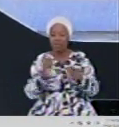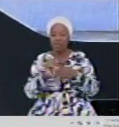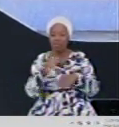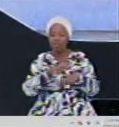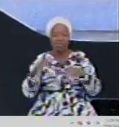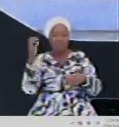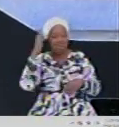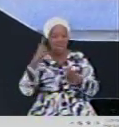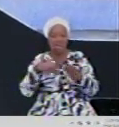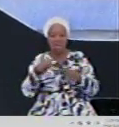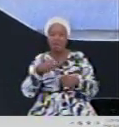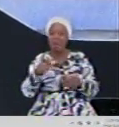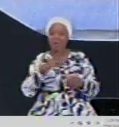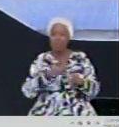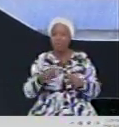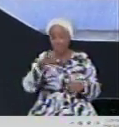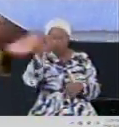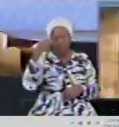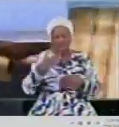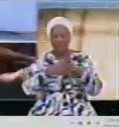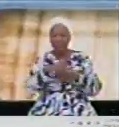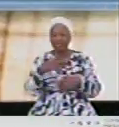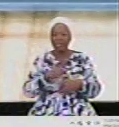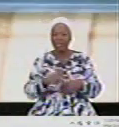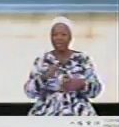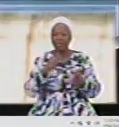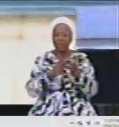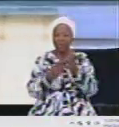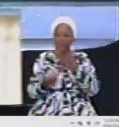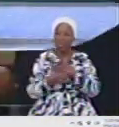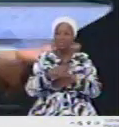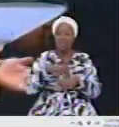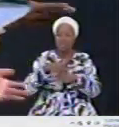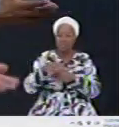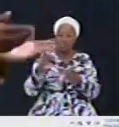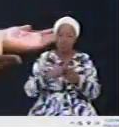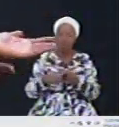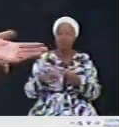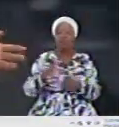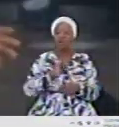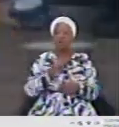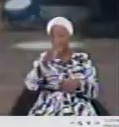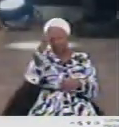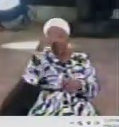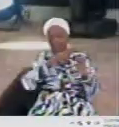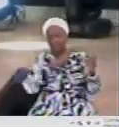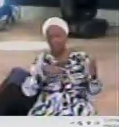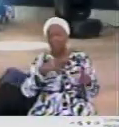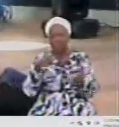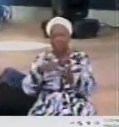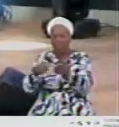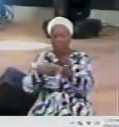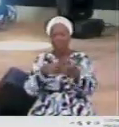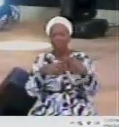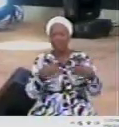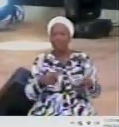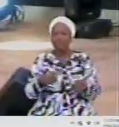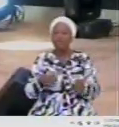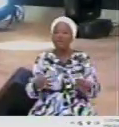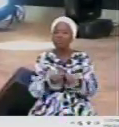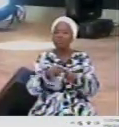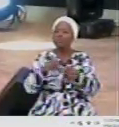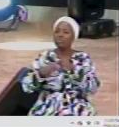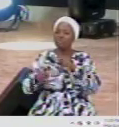hear about, because after the crusade, they send back to me and they say, this happened, this happened, this happened. Even to